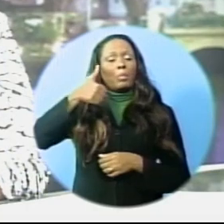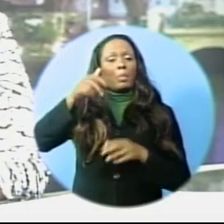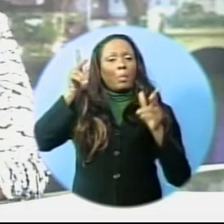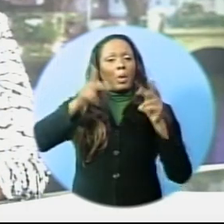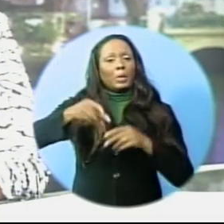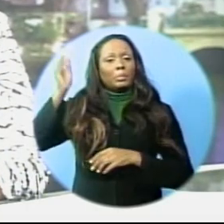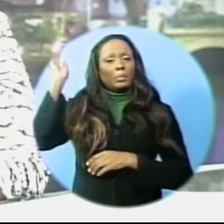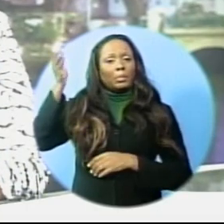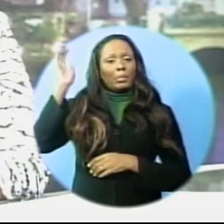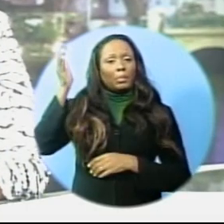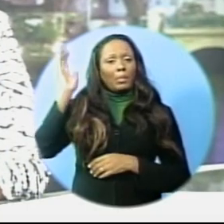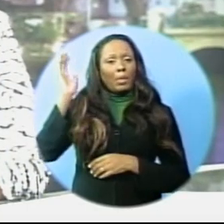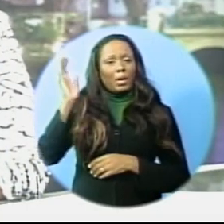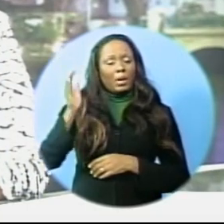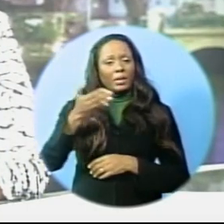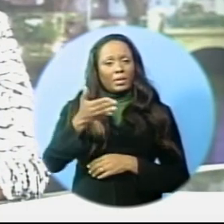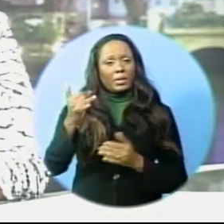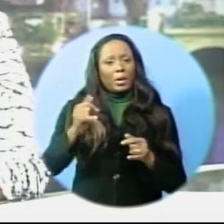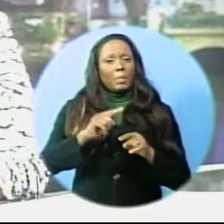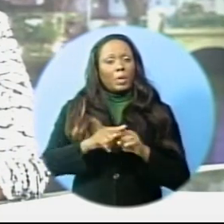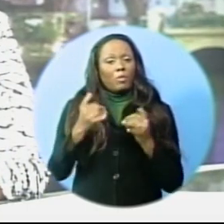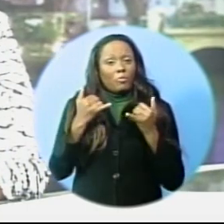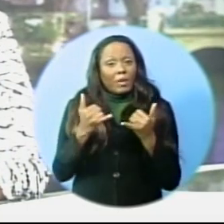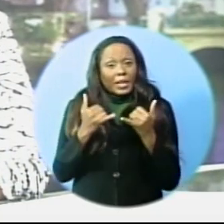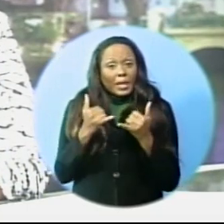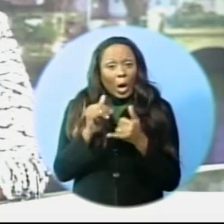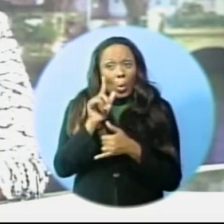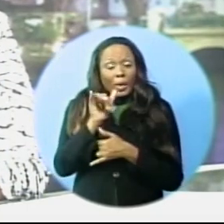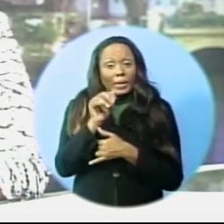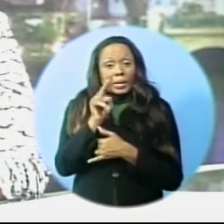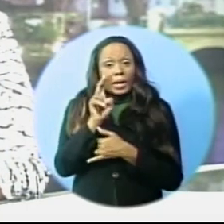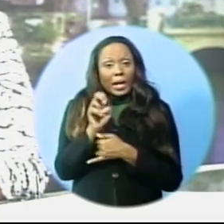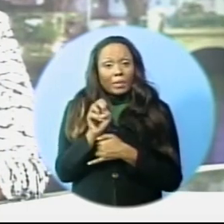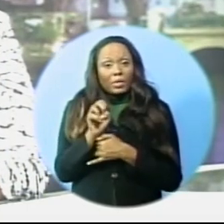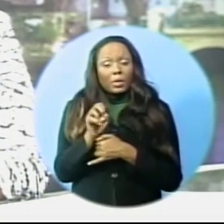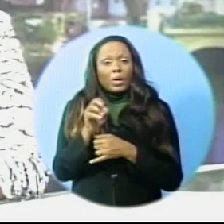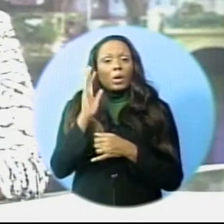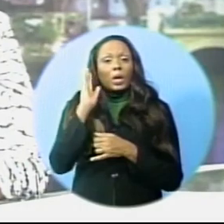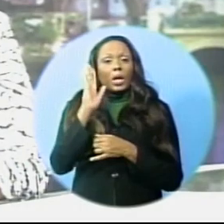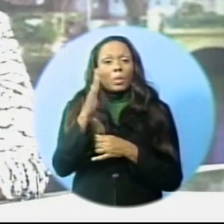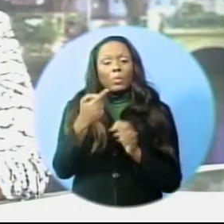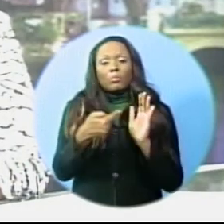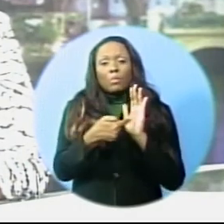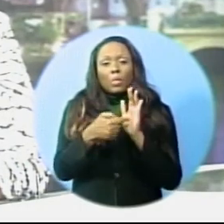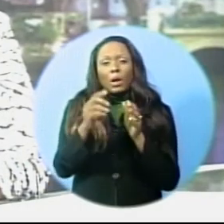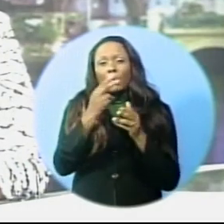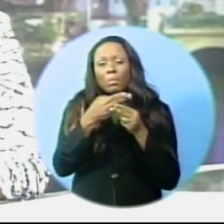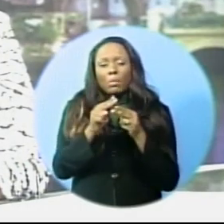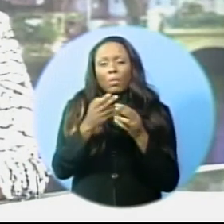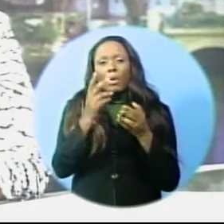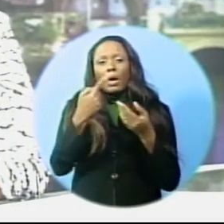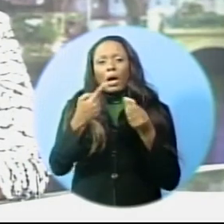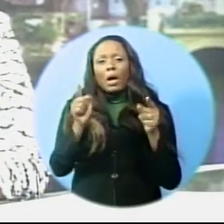featured speaker. Well, Ryan Broom is presently live at the Grand Salle with a preview of tonight's event.